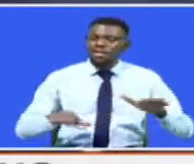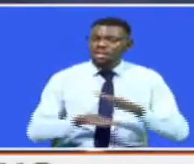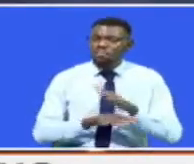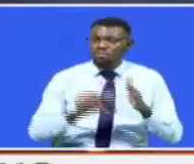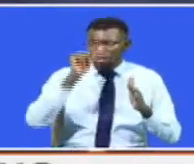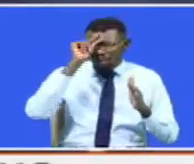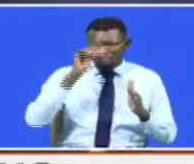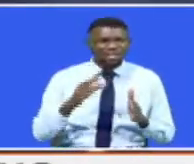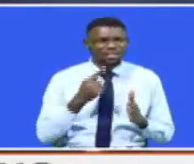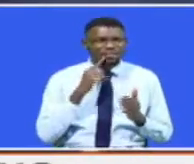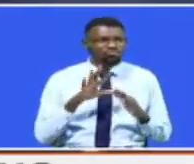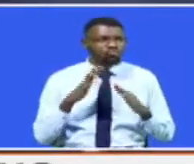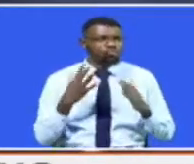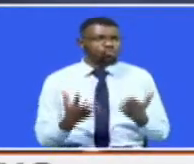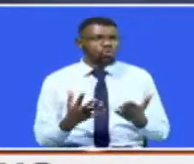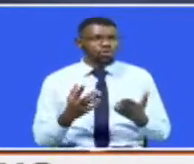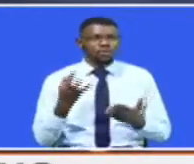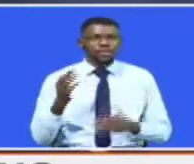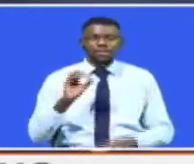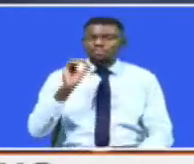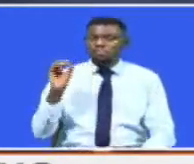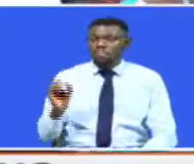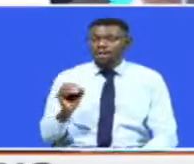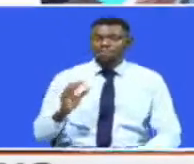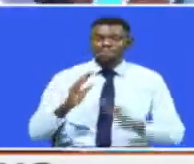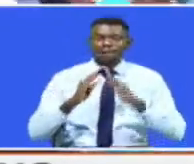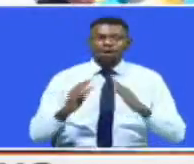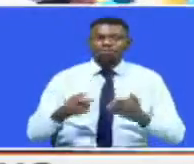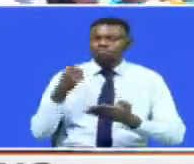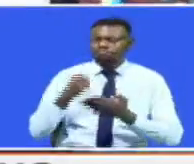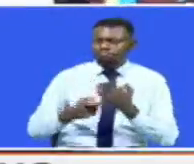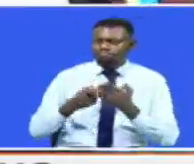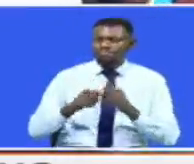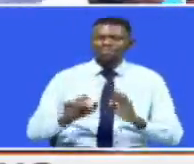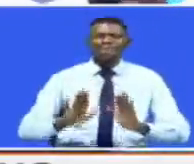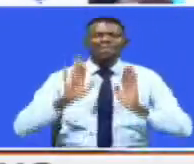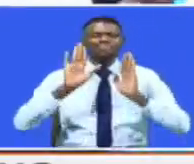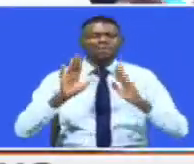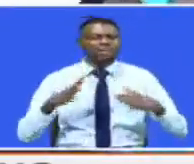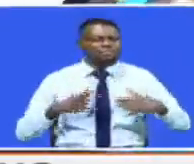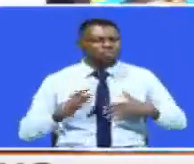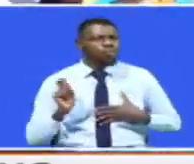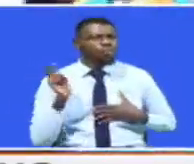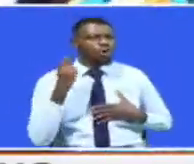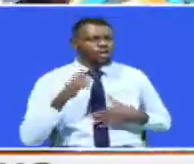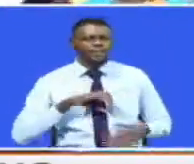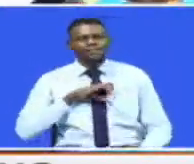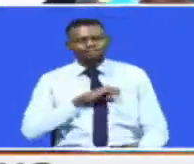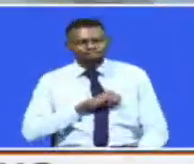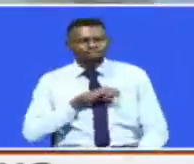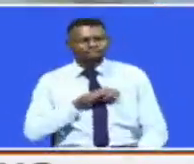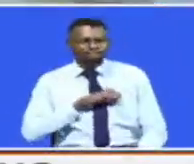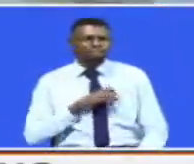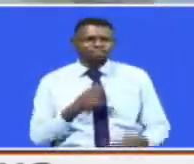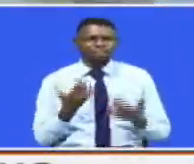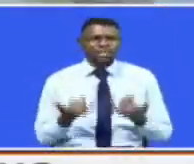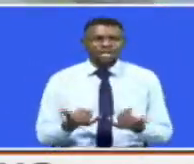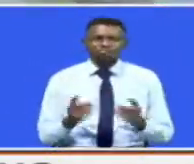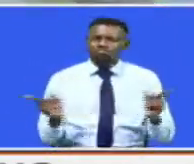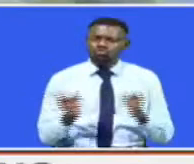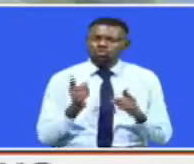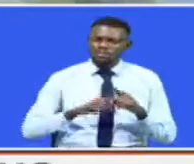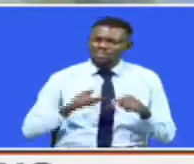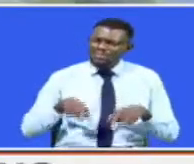Komole termed the proposed 3% housing fund as a necessary pain that Kenyans must endure in the short run. Wewe